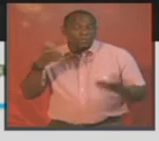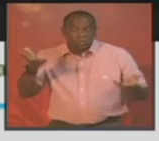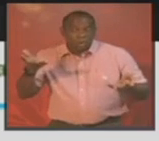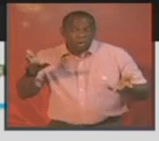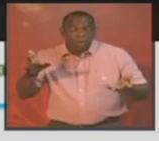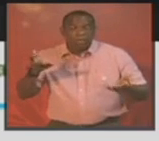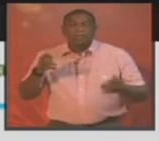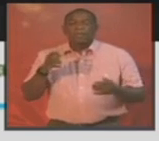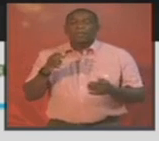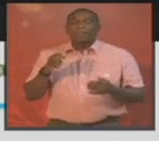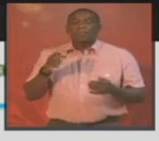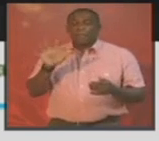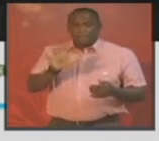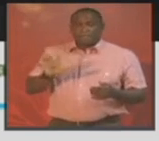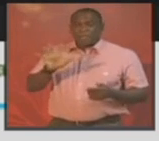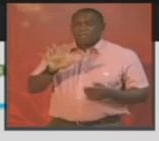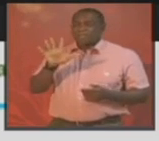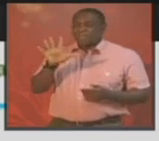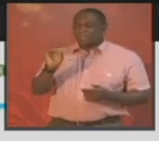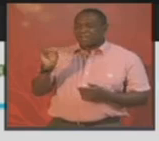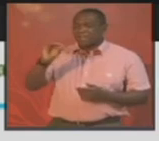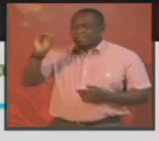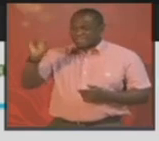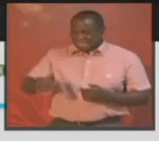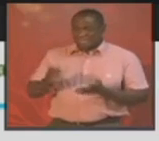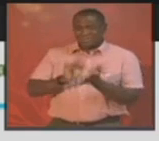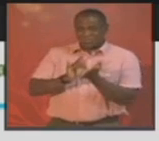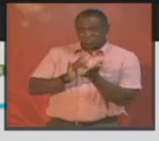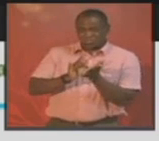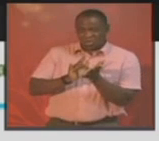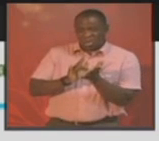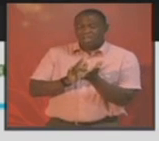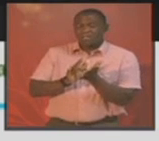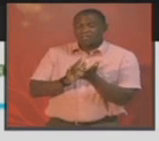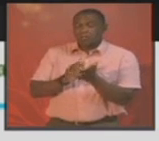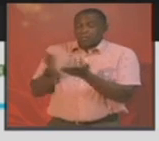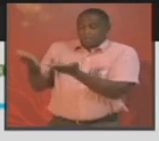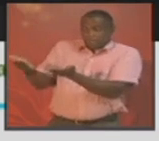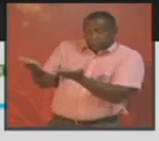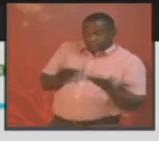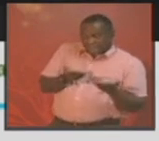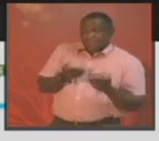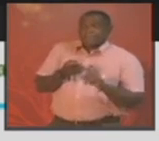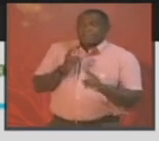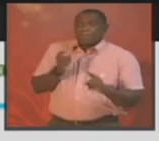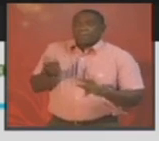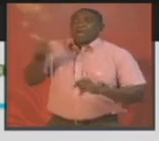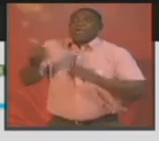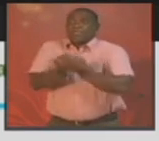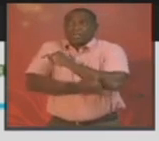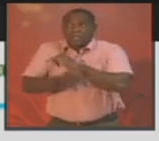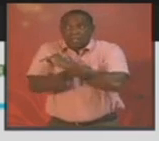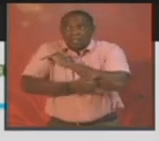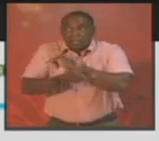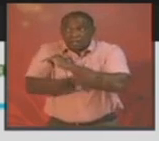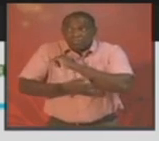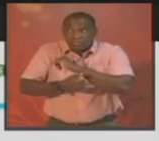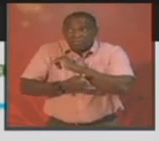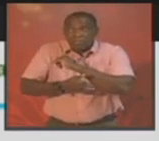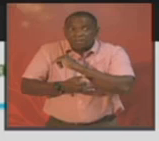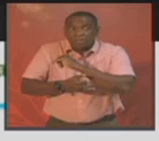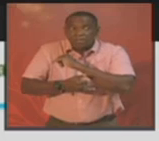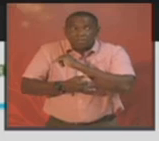approximately 50% of drugs that are imported via our online or internet system or platforms